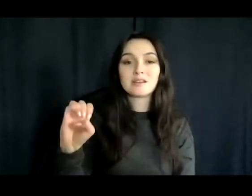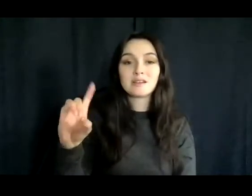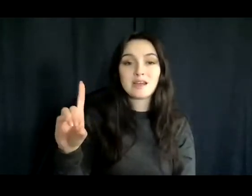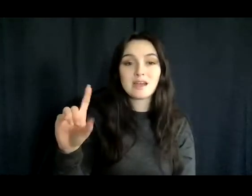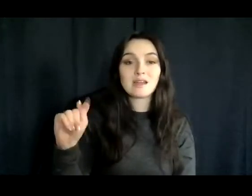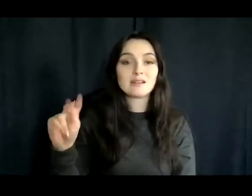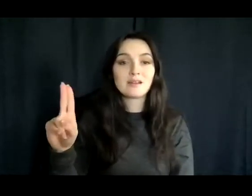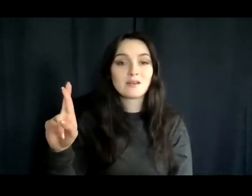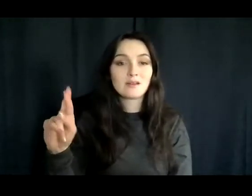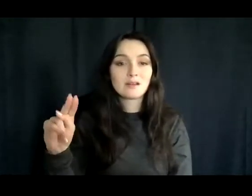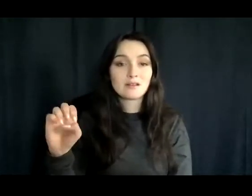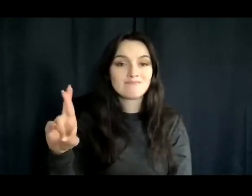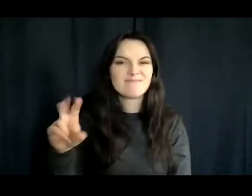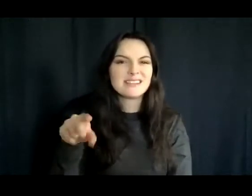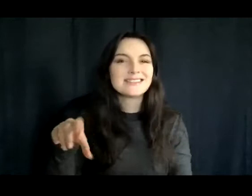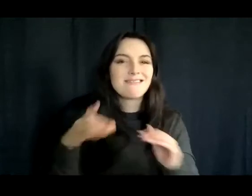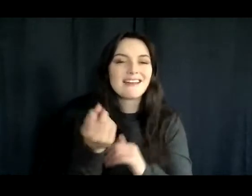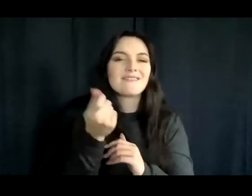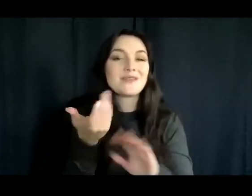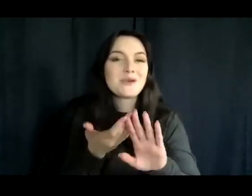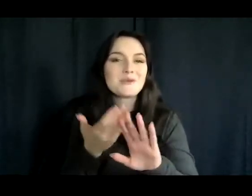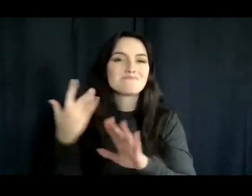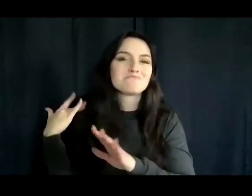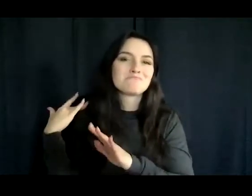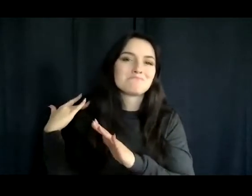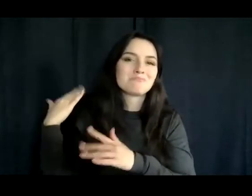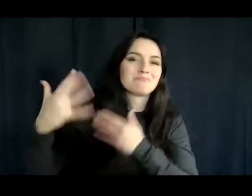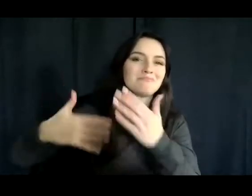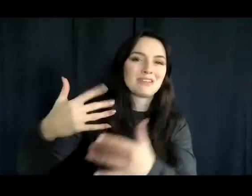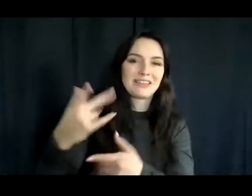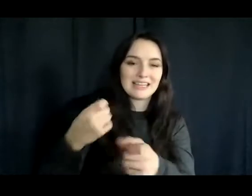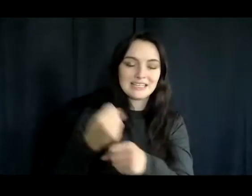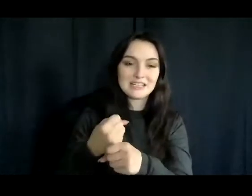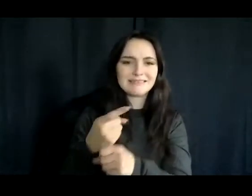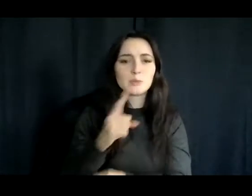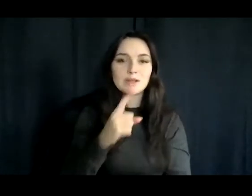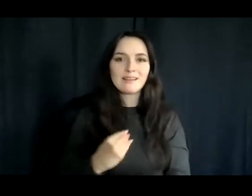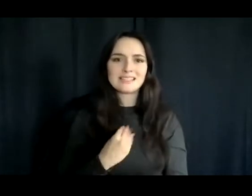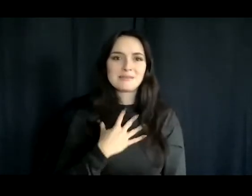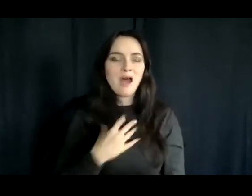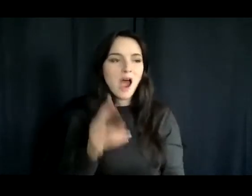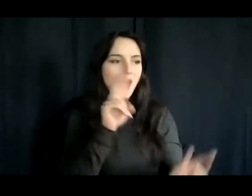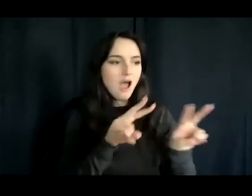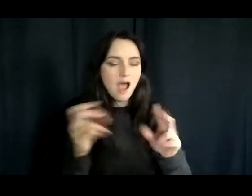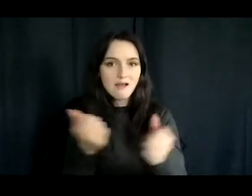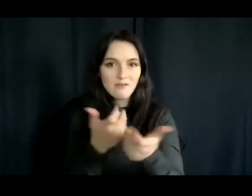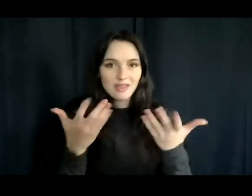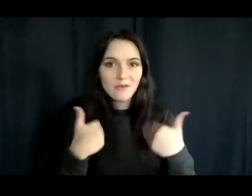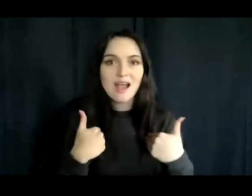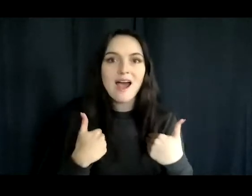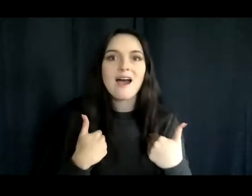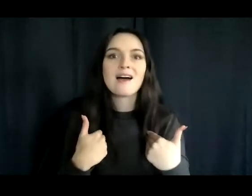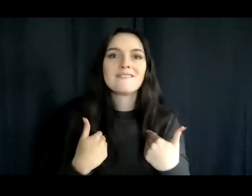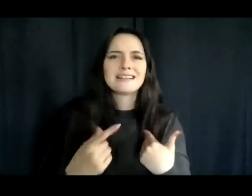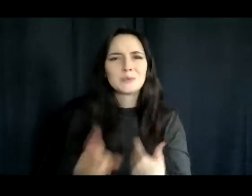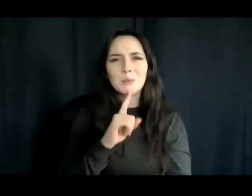pieces for us over the years. He loves to shop at Bring, and he gets inspired by all of the stuff that we sell here. He has an amazing